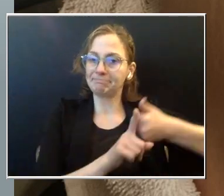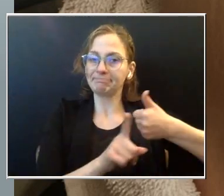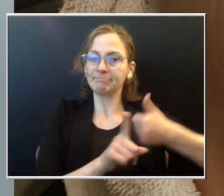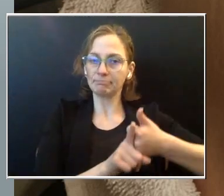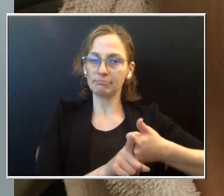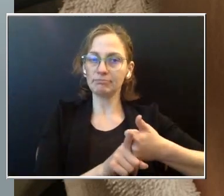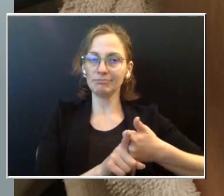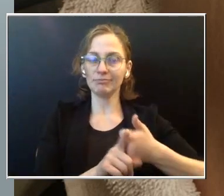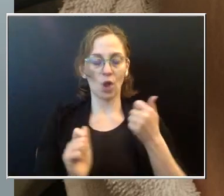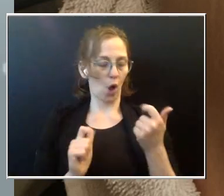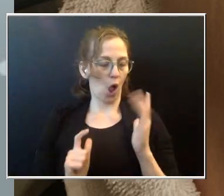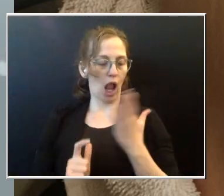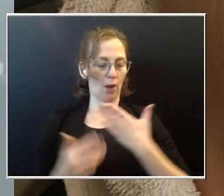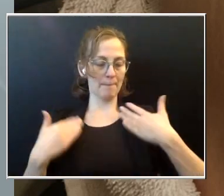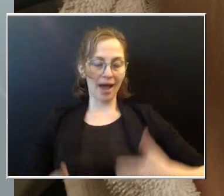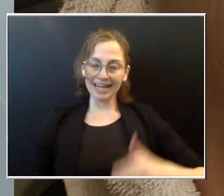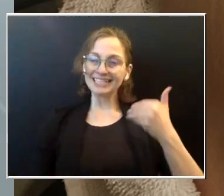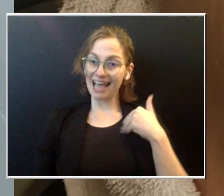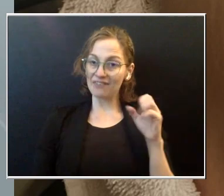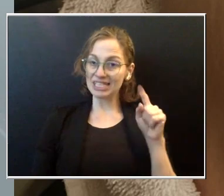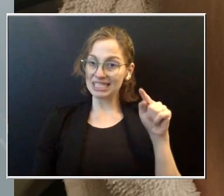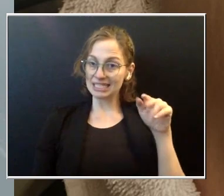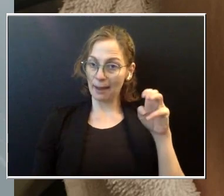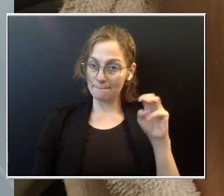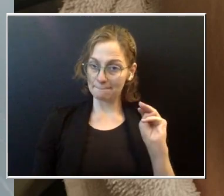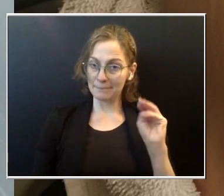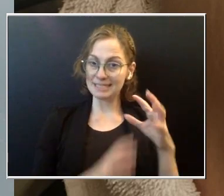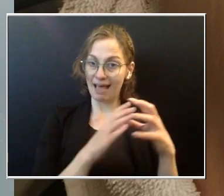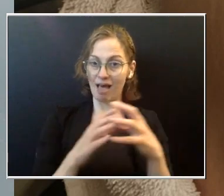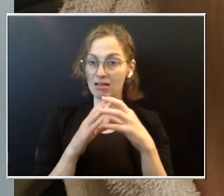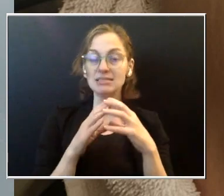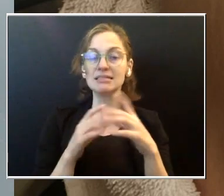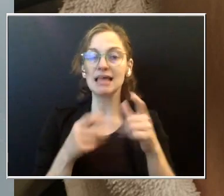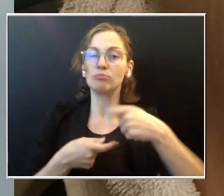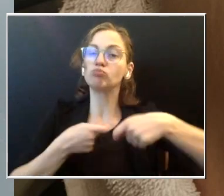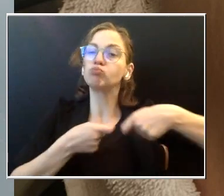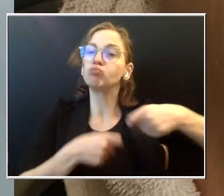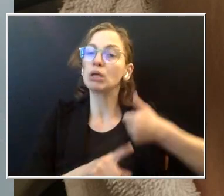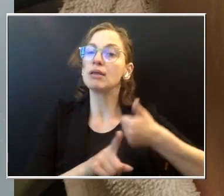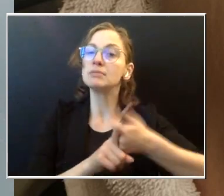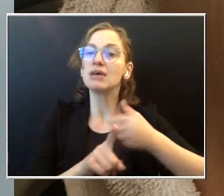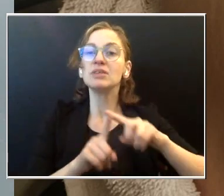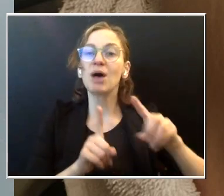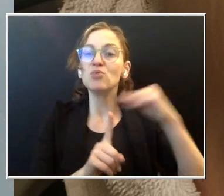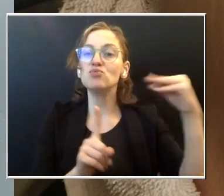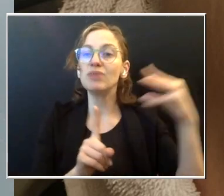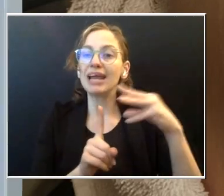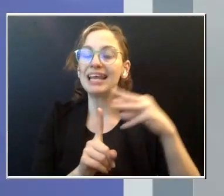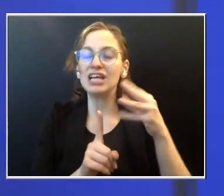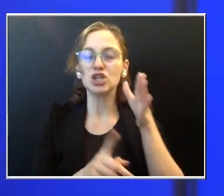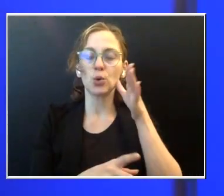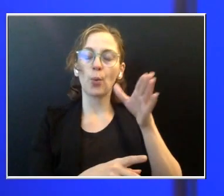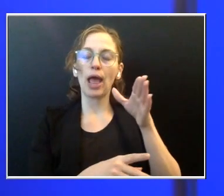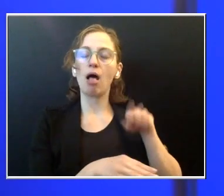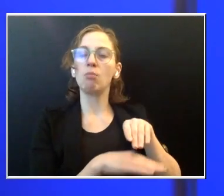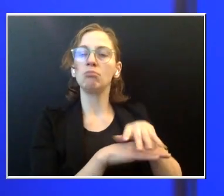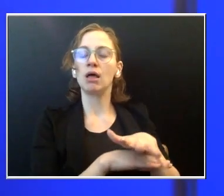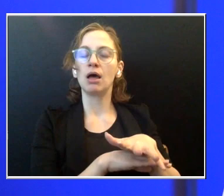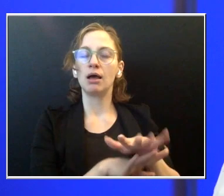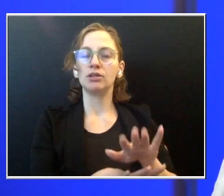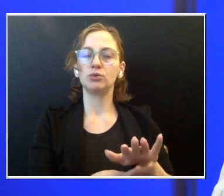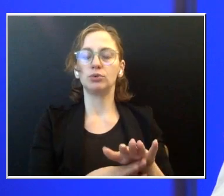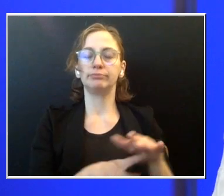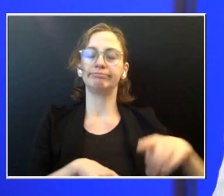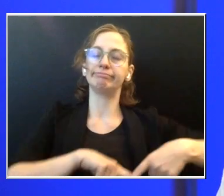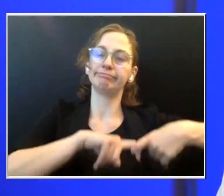puts those to sleep in a sense. And so when we do that continuously over a month, the normal cycle of renewing her skin can't happen. And so she ends